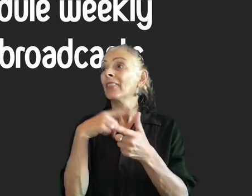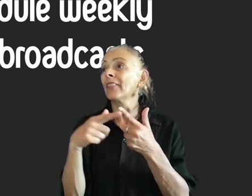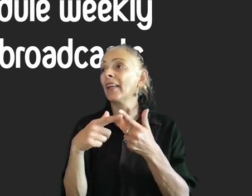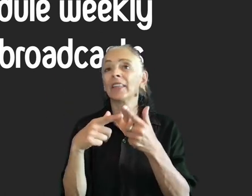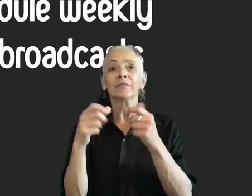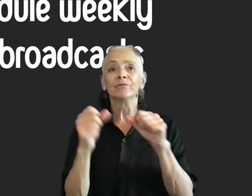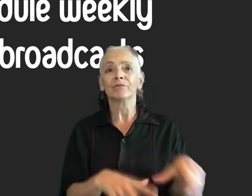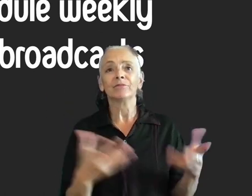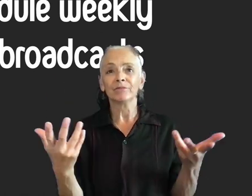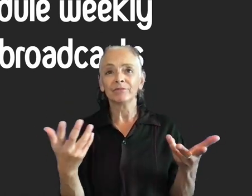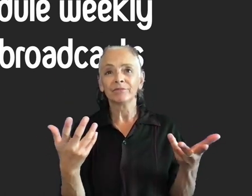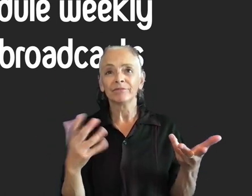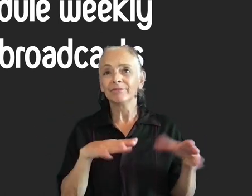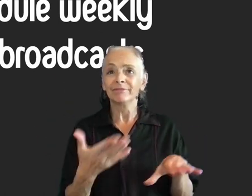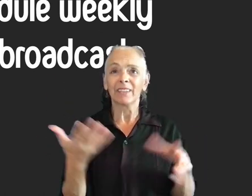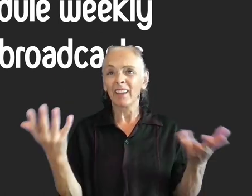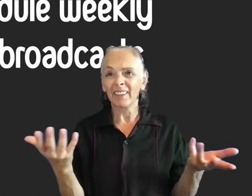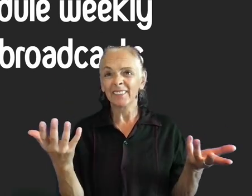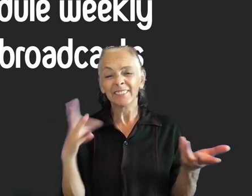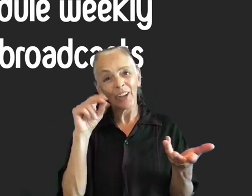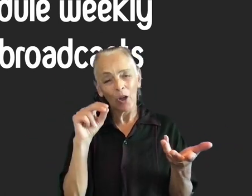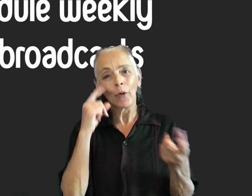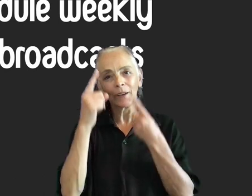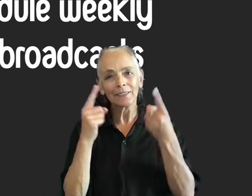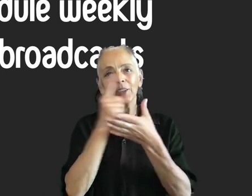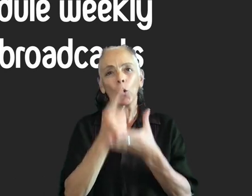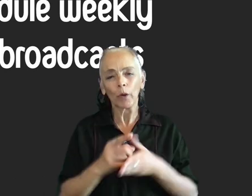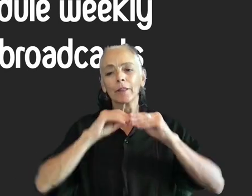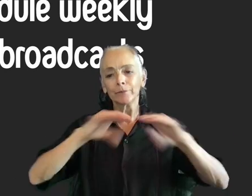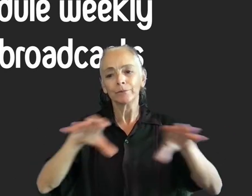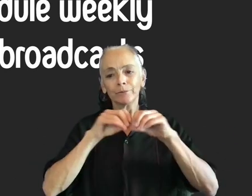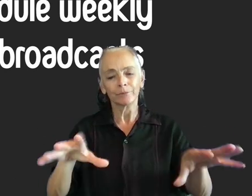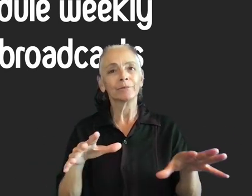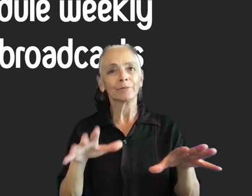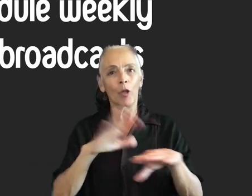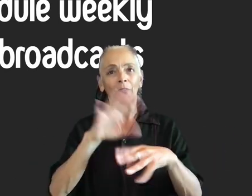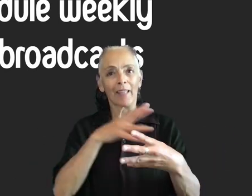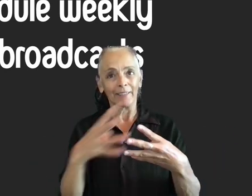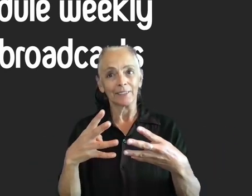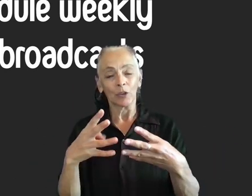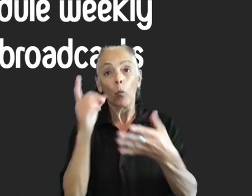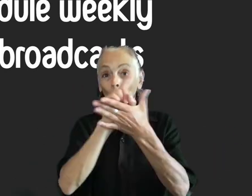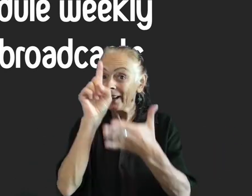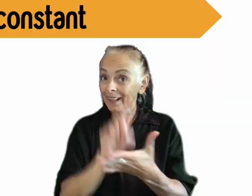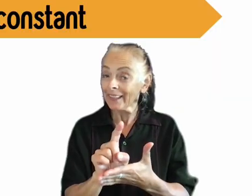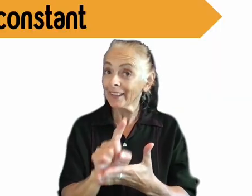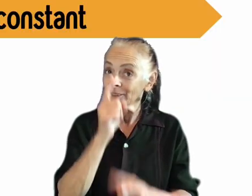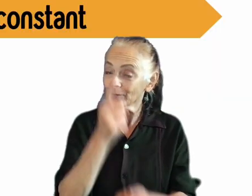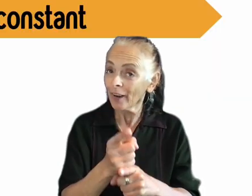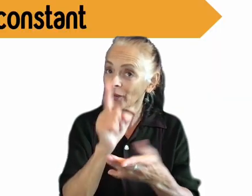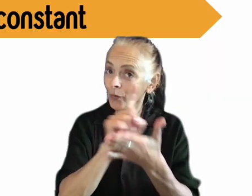sharepoint or on your hard drive consider getting a weekly share out on the calendar yes i said weekly